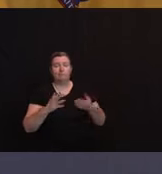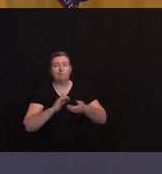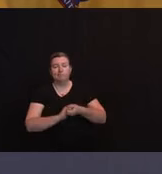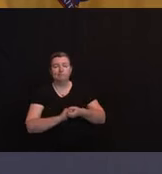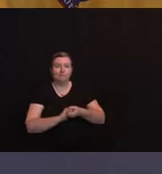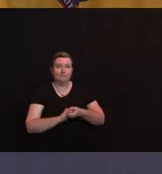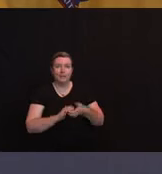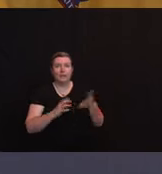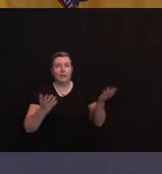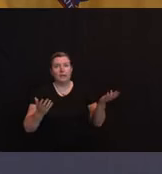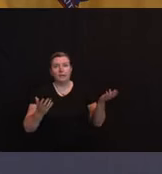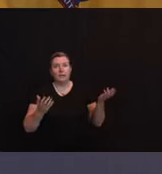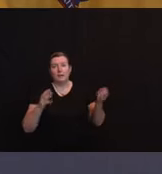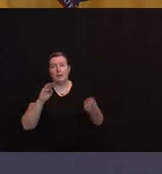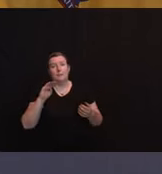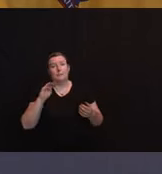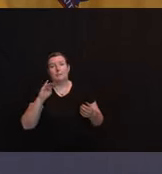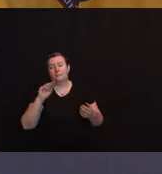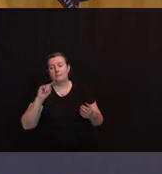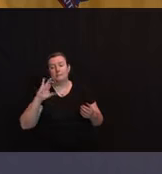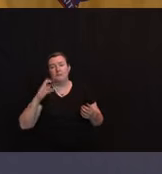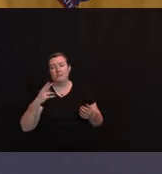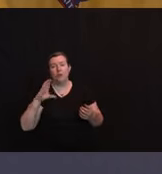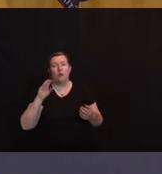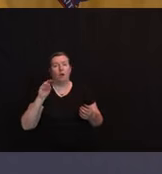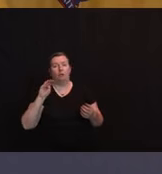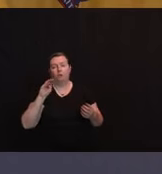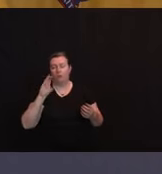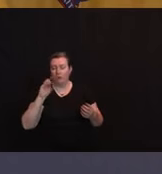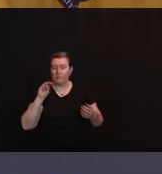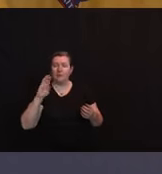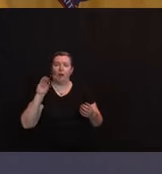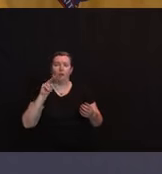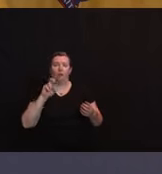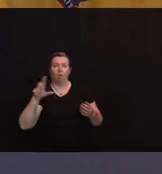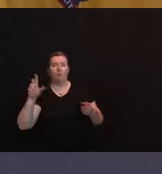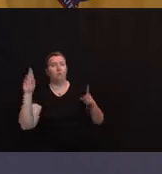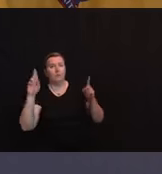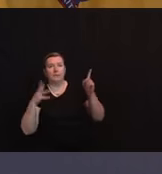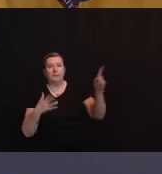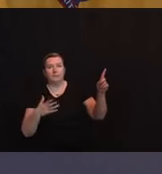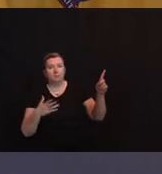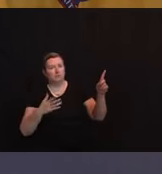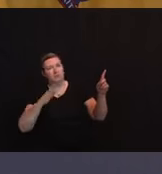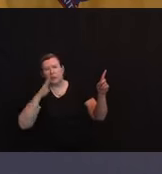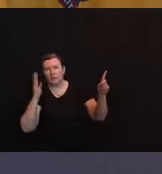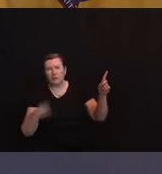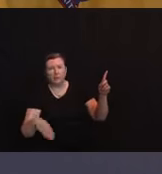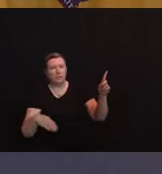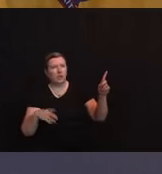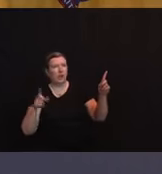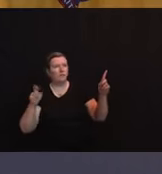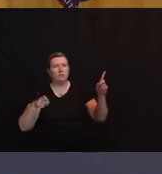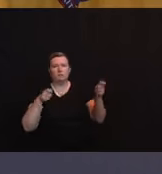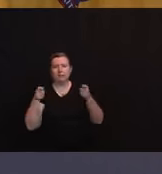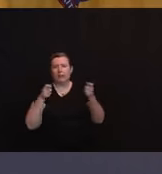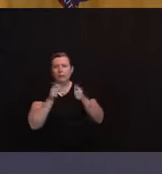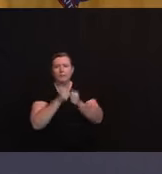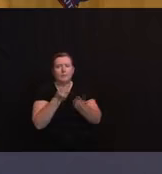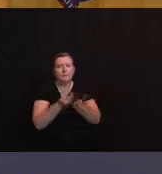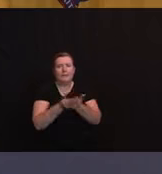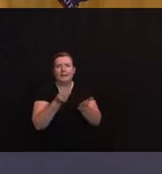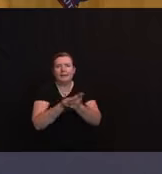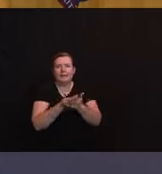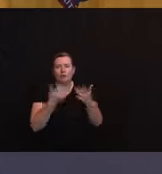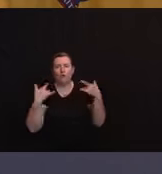is. I have been skeptical. Again, a guy who's not had to balance a budget at least for 35 years. I've been very